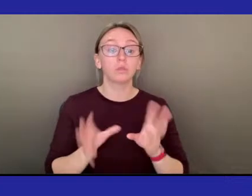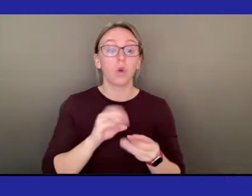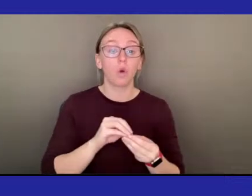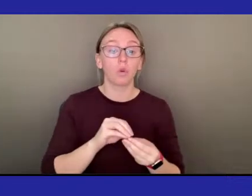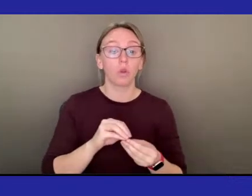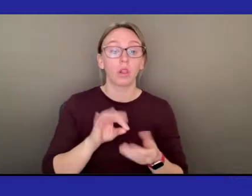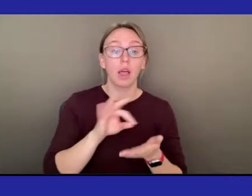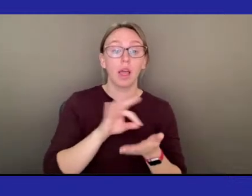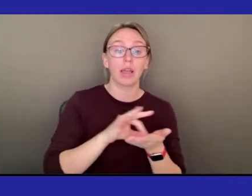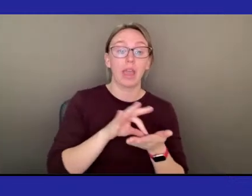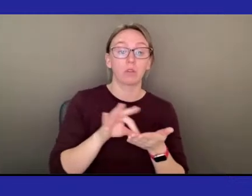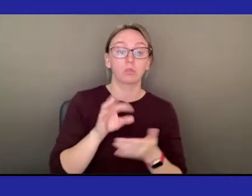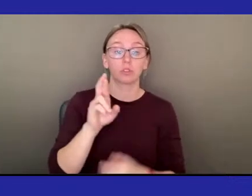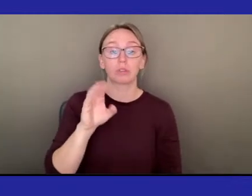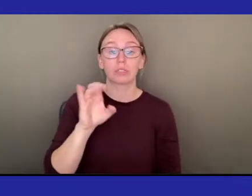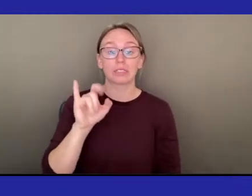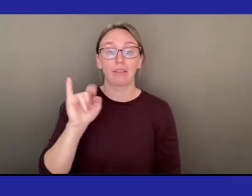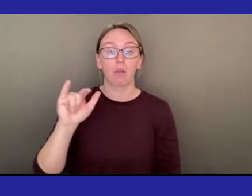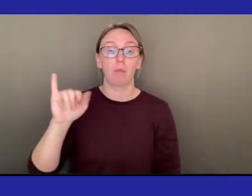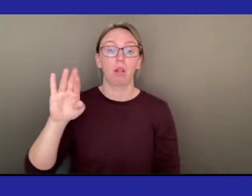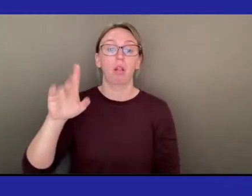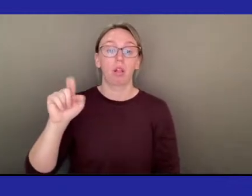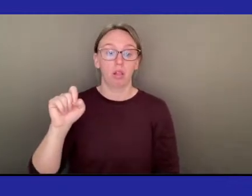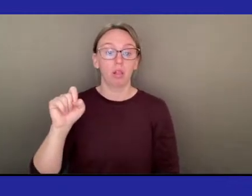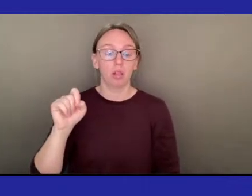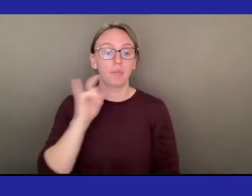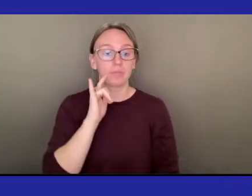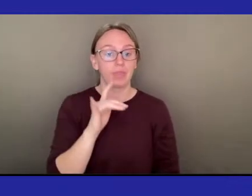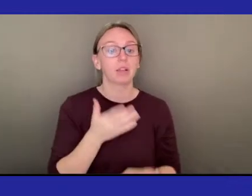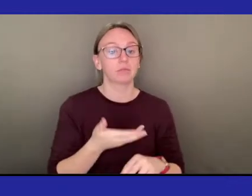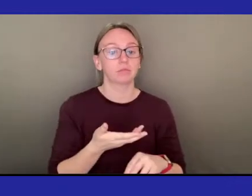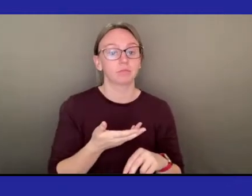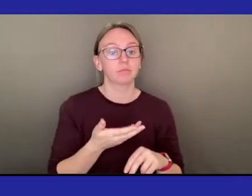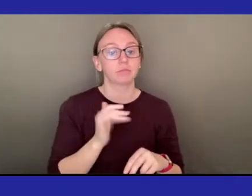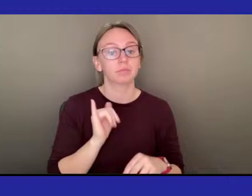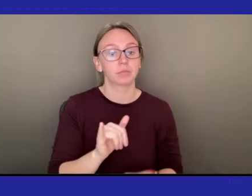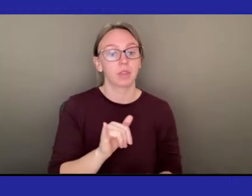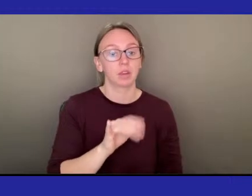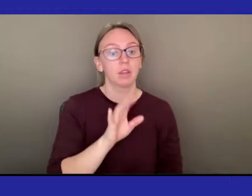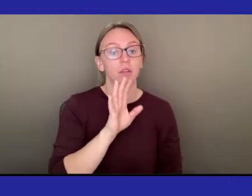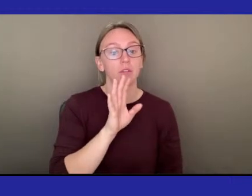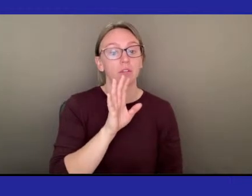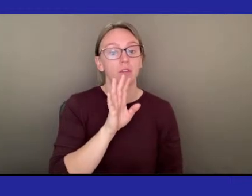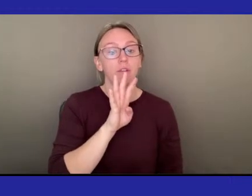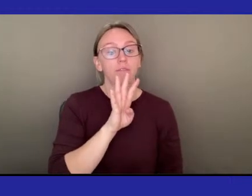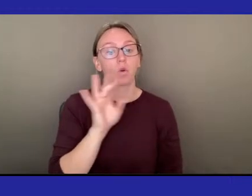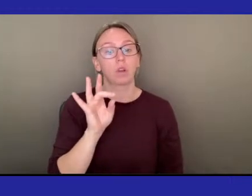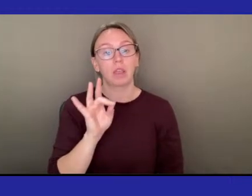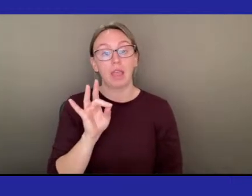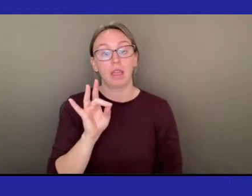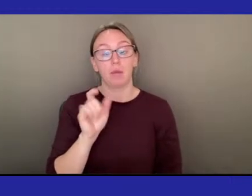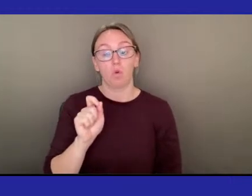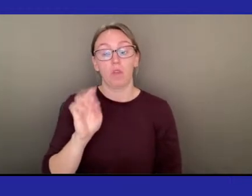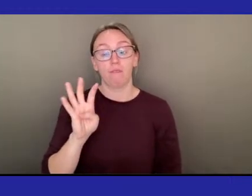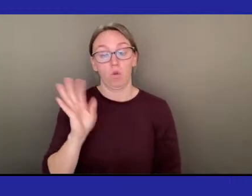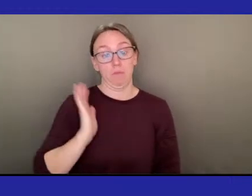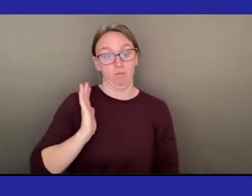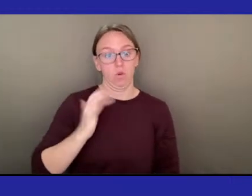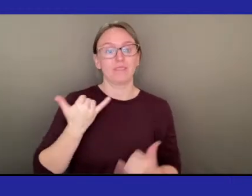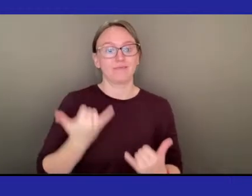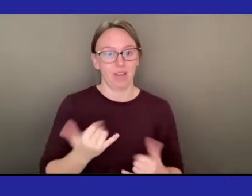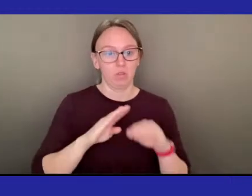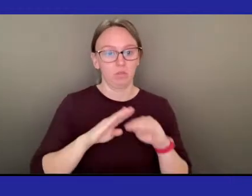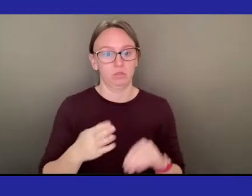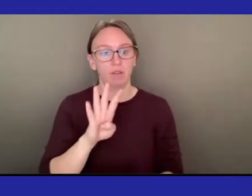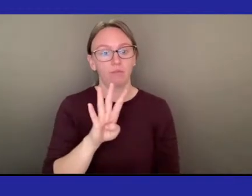direction, 48.4 to 47.4, so it took off a whole day, but some work to get to our 45-day